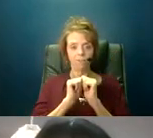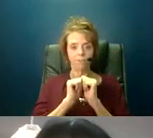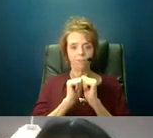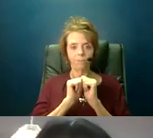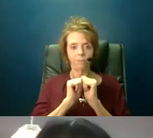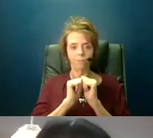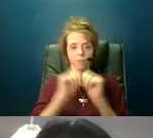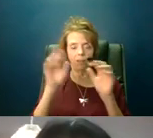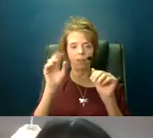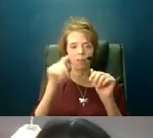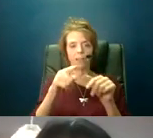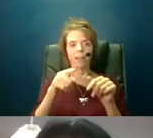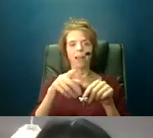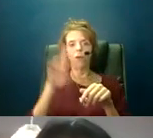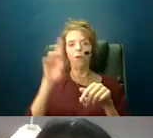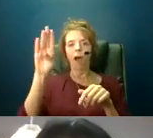Rob.